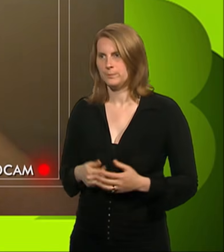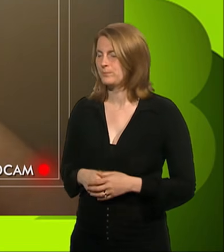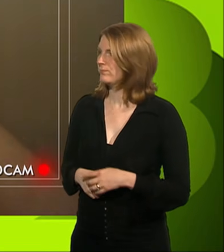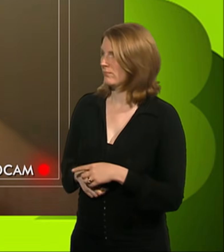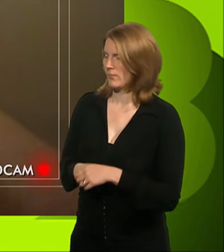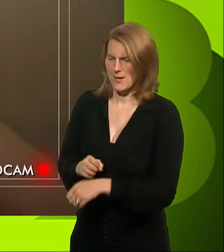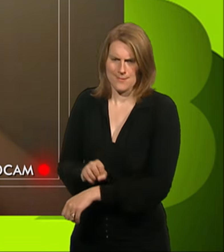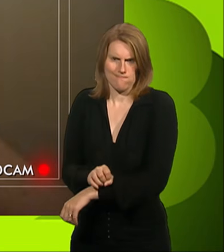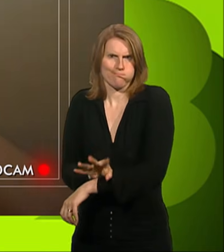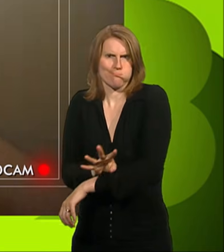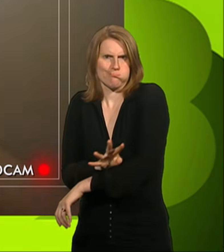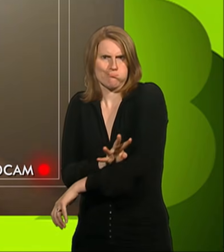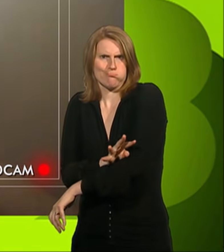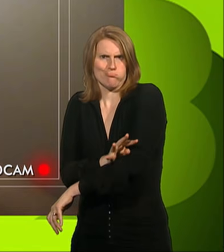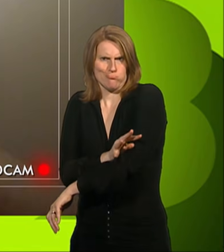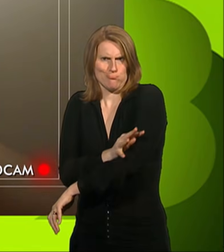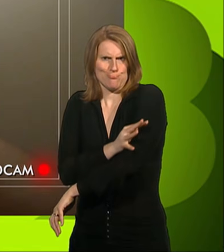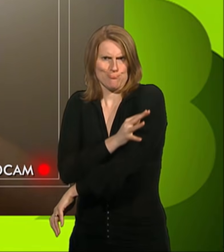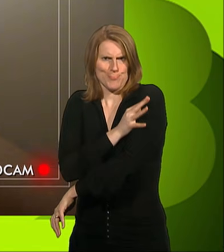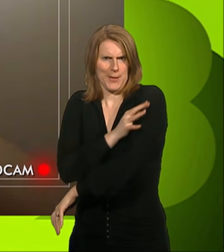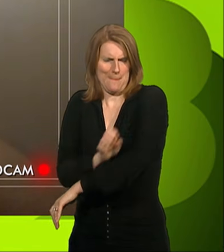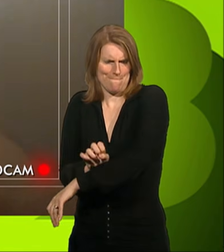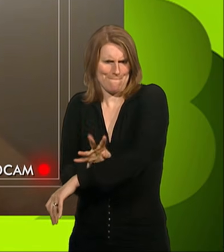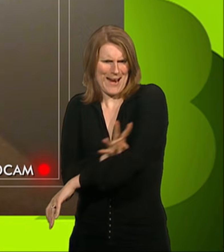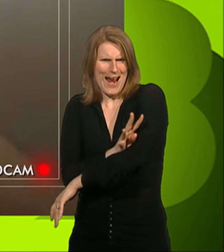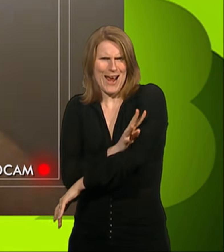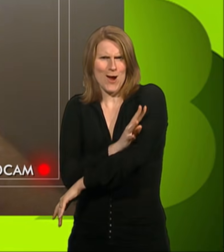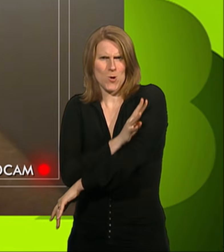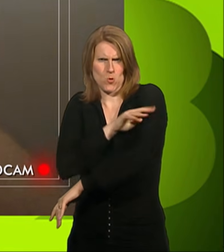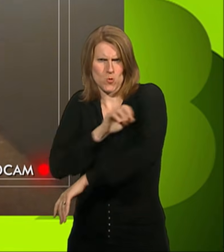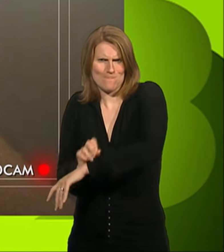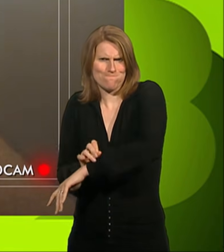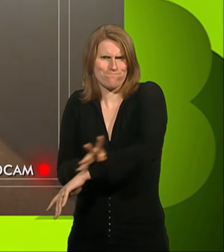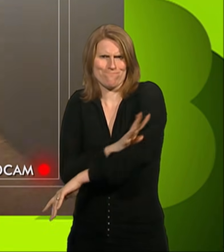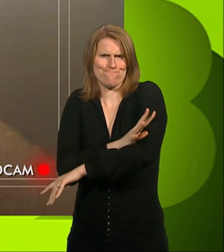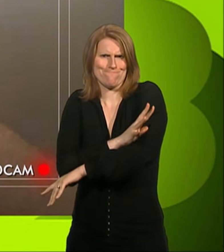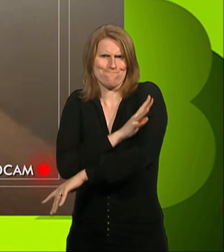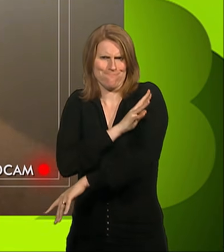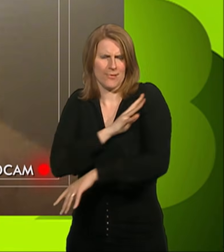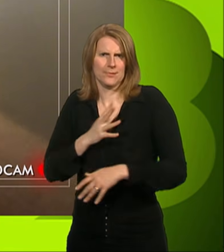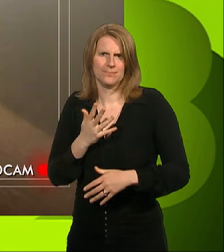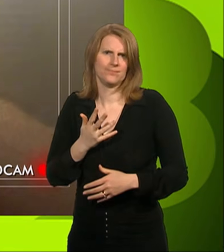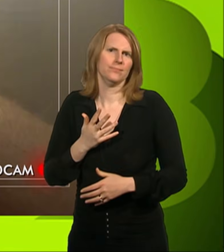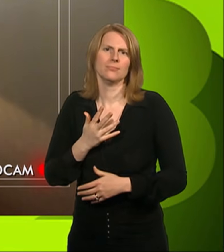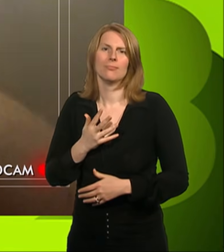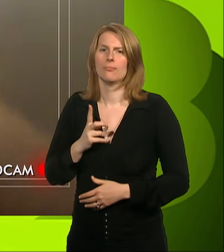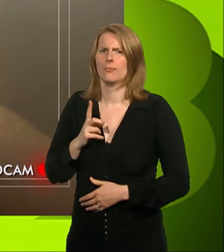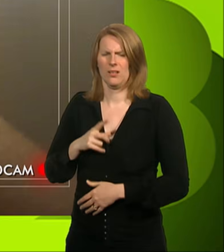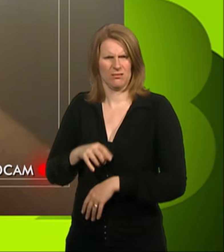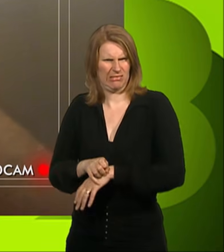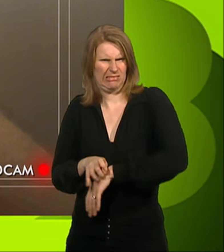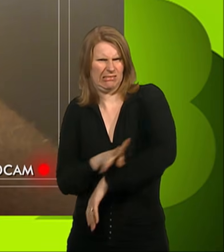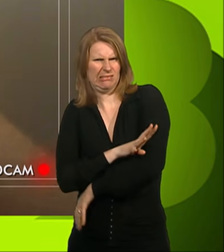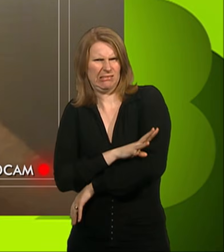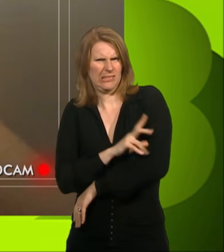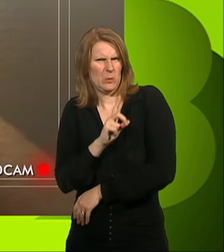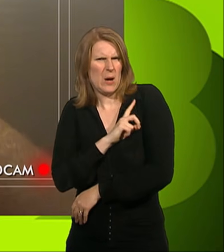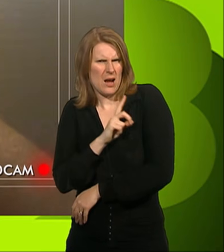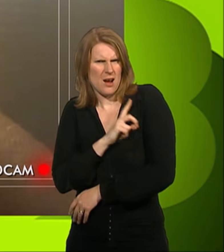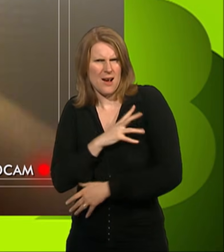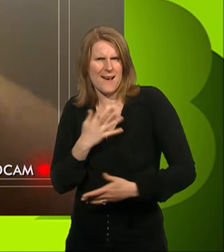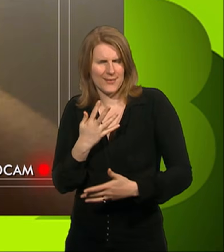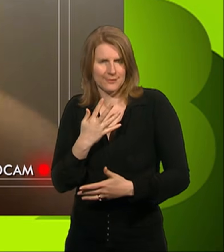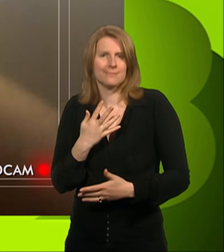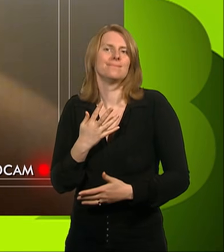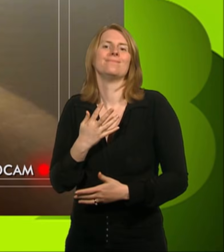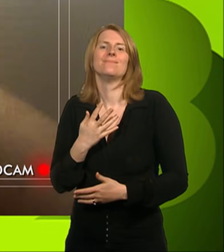breathing. I'm getting goosebumps all over my arm, and you can see every single hair on my arm is standing straight up. And